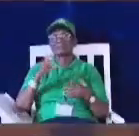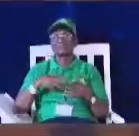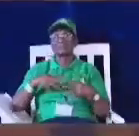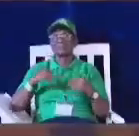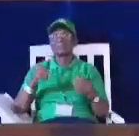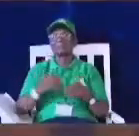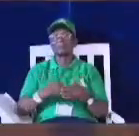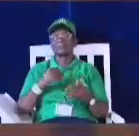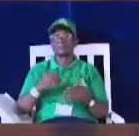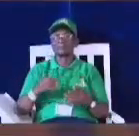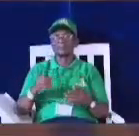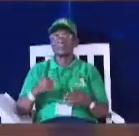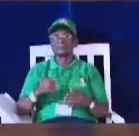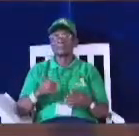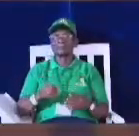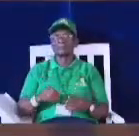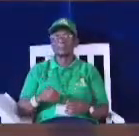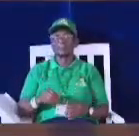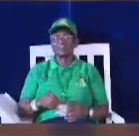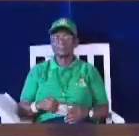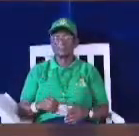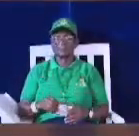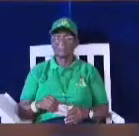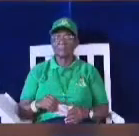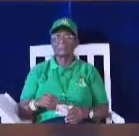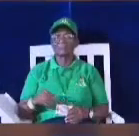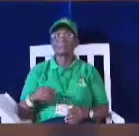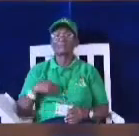That's why we lost the healing.